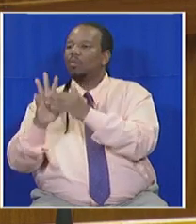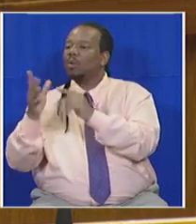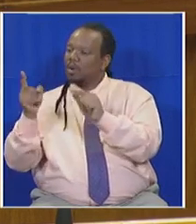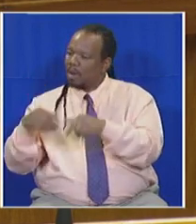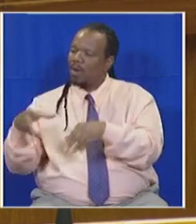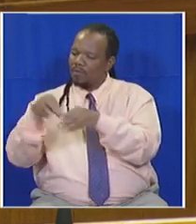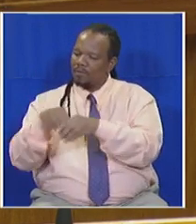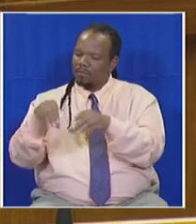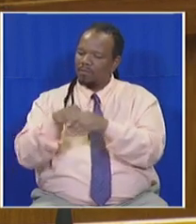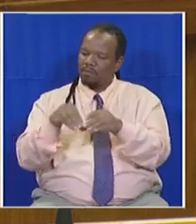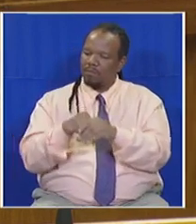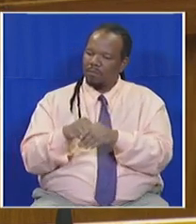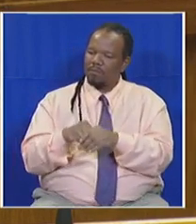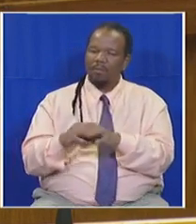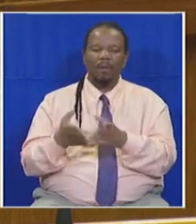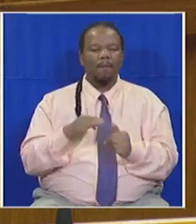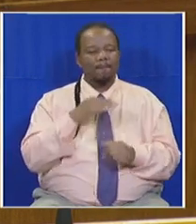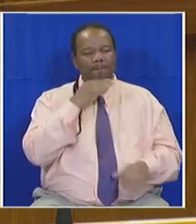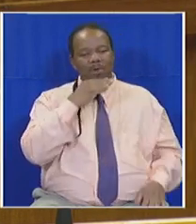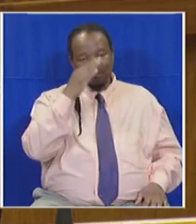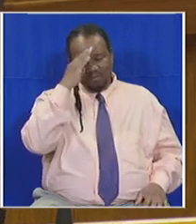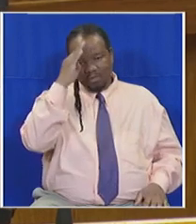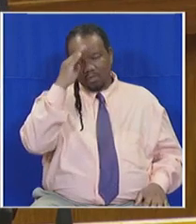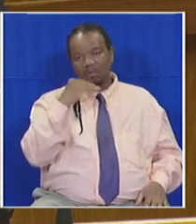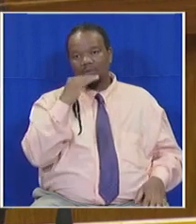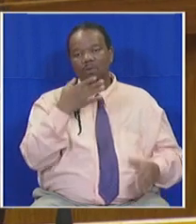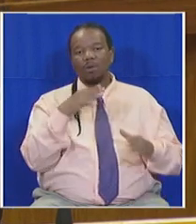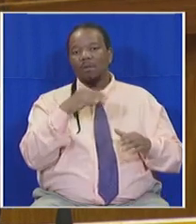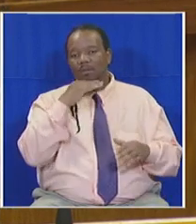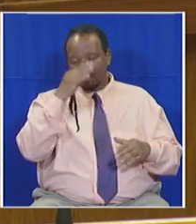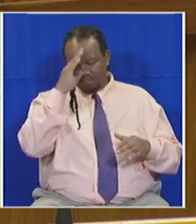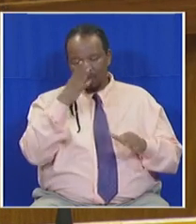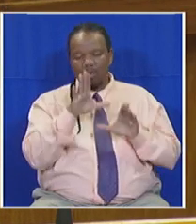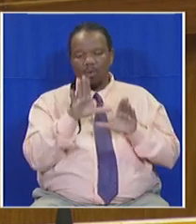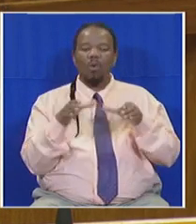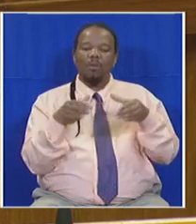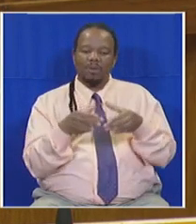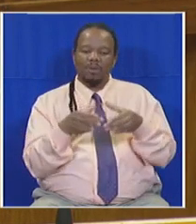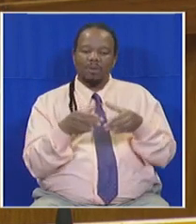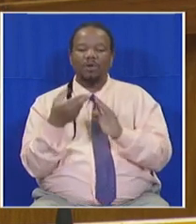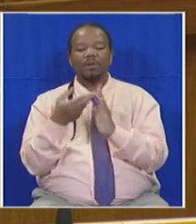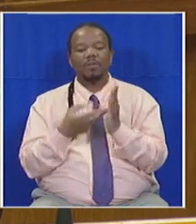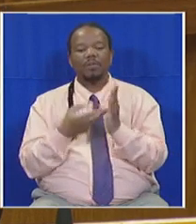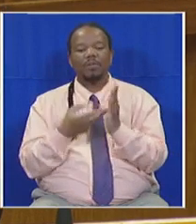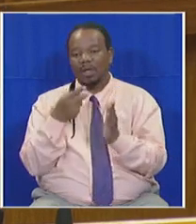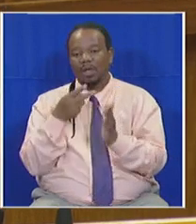before. The Portfolio Committee report has noted that